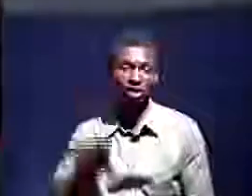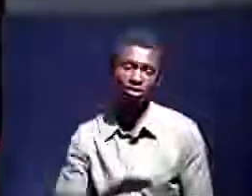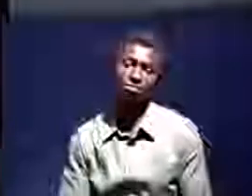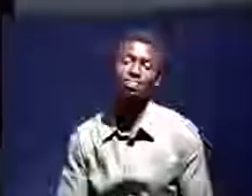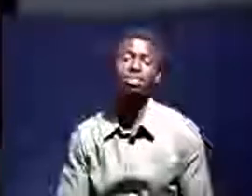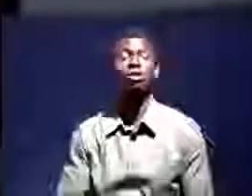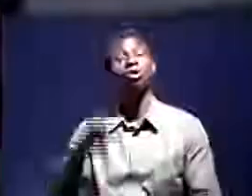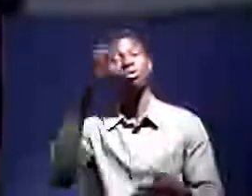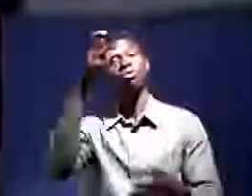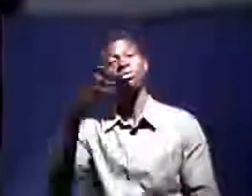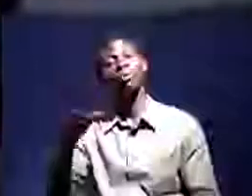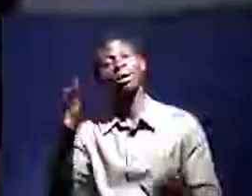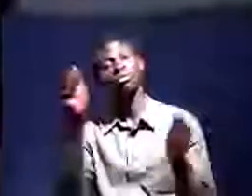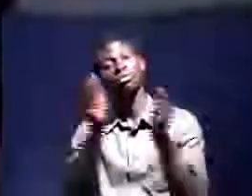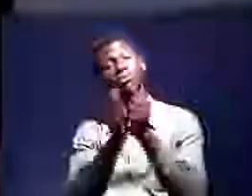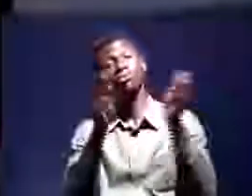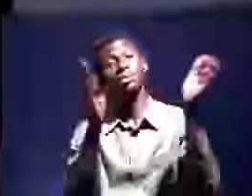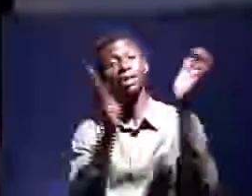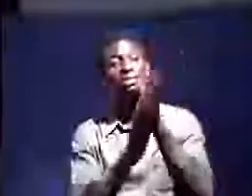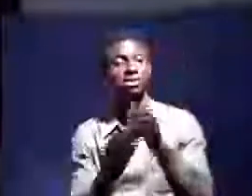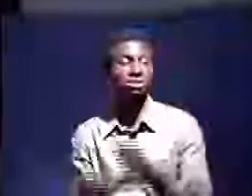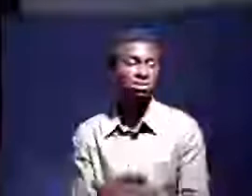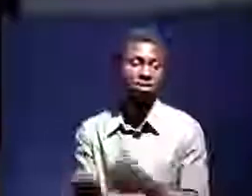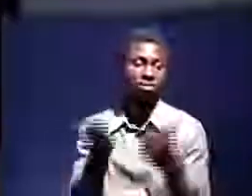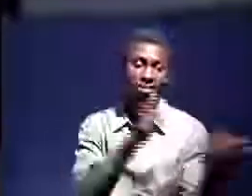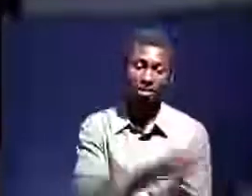And every place we look,